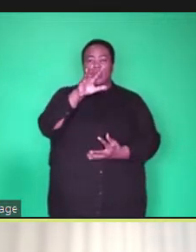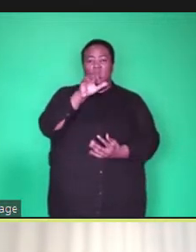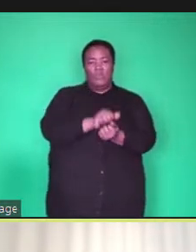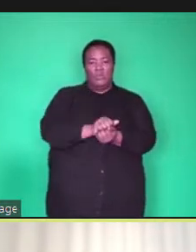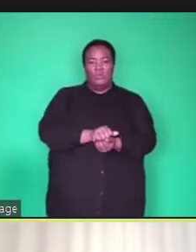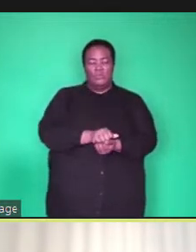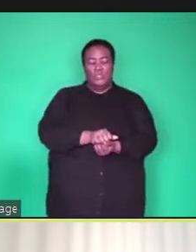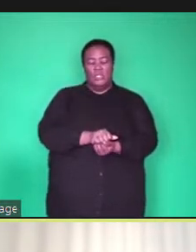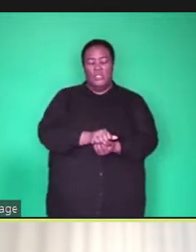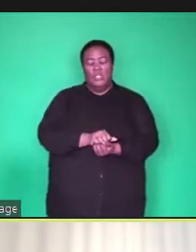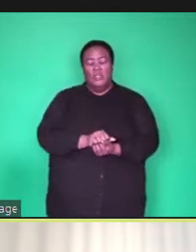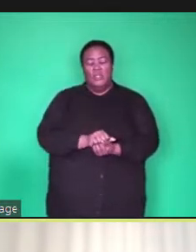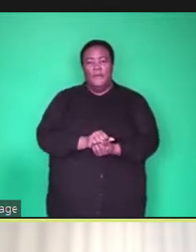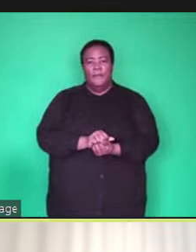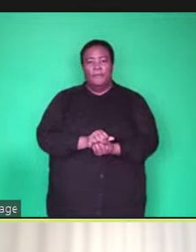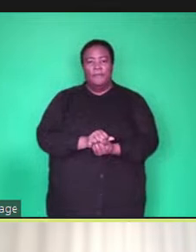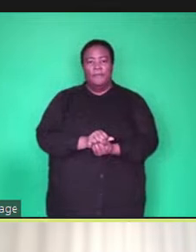conclusion,